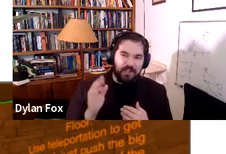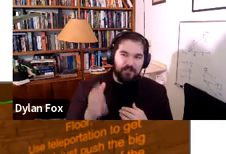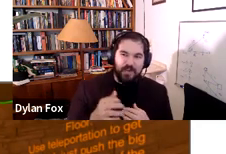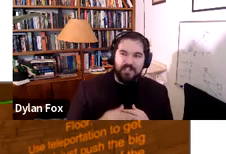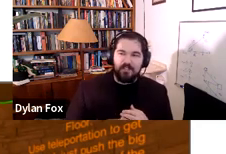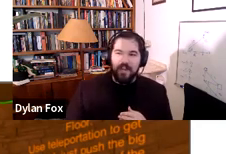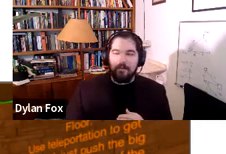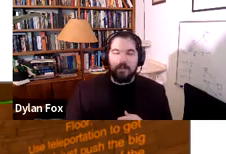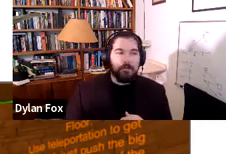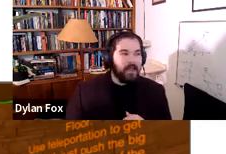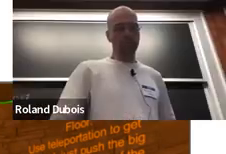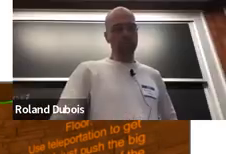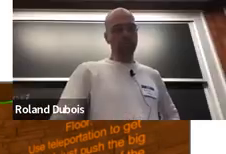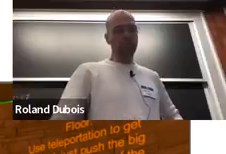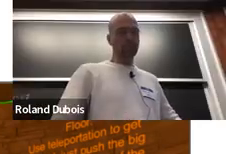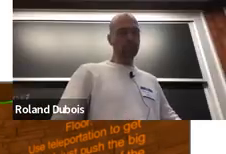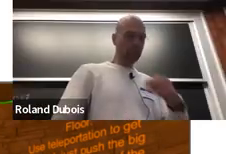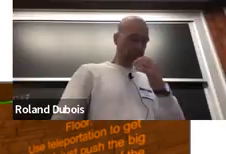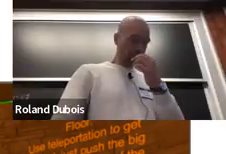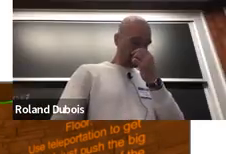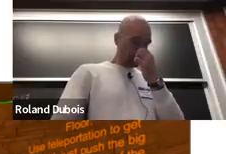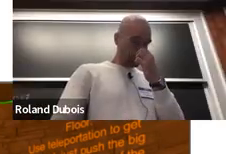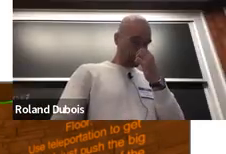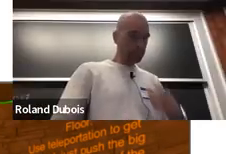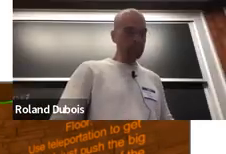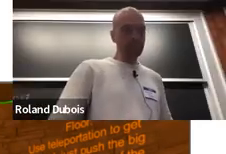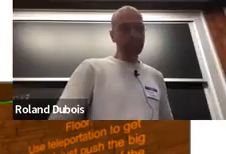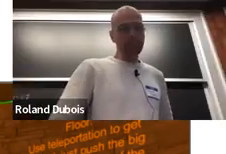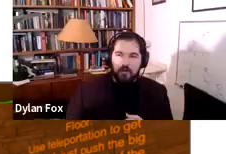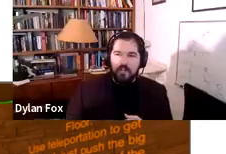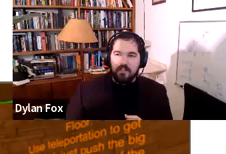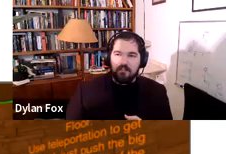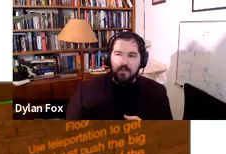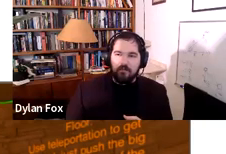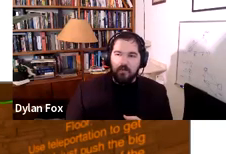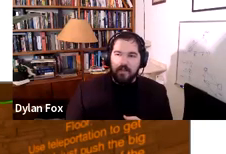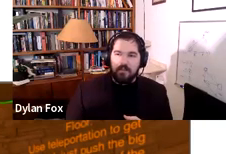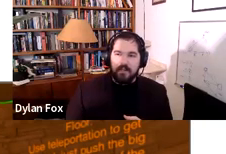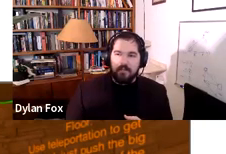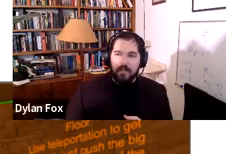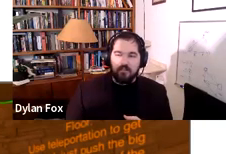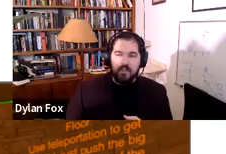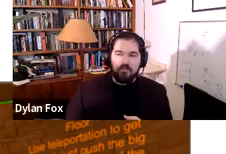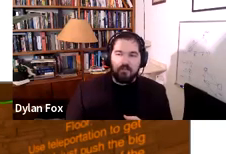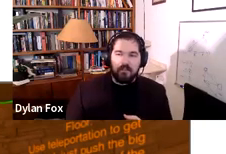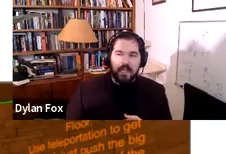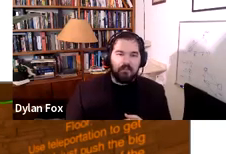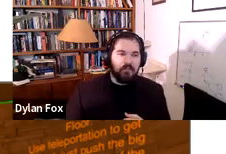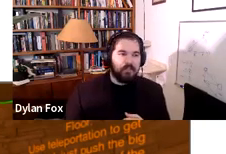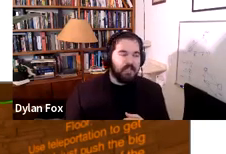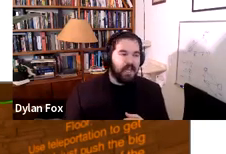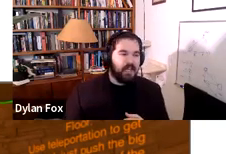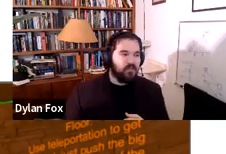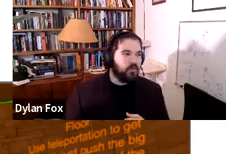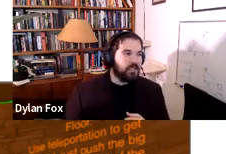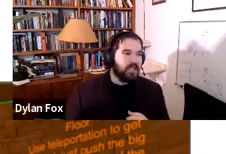can just plug it right into your app, but this is a research project out of Cornell and Microsoft that